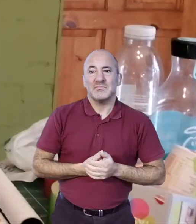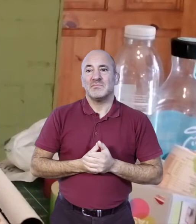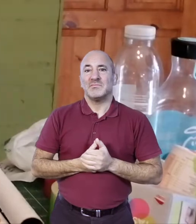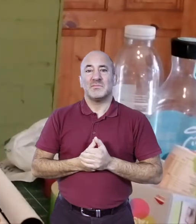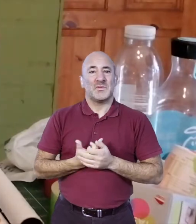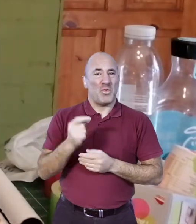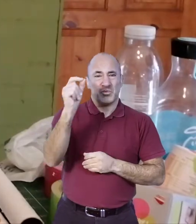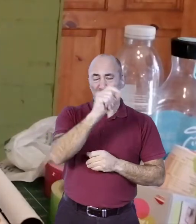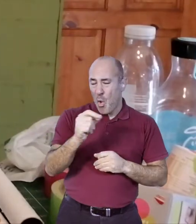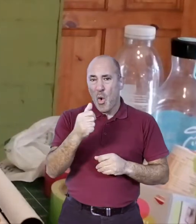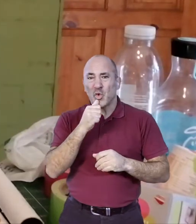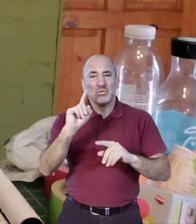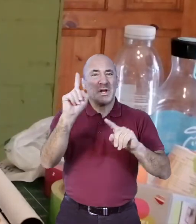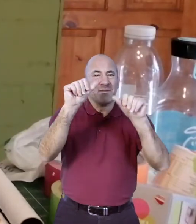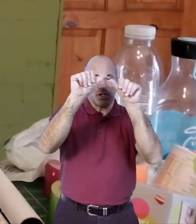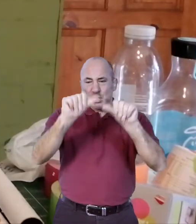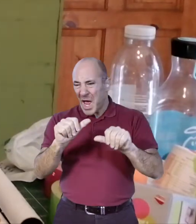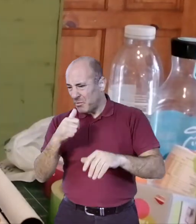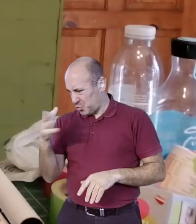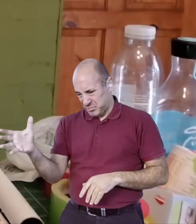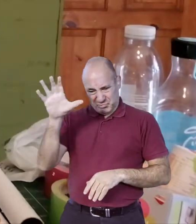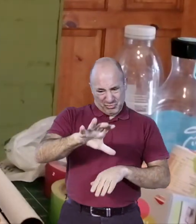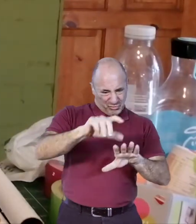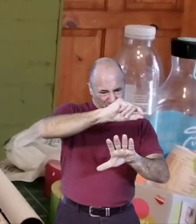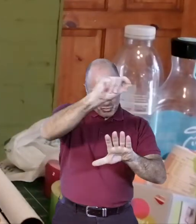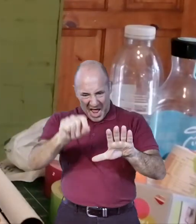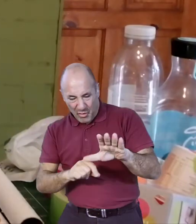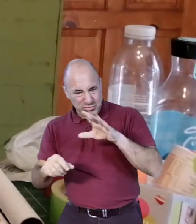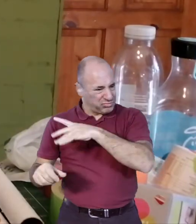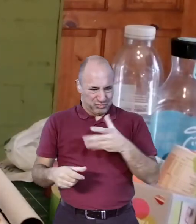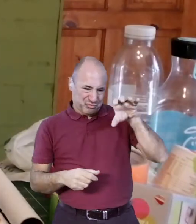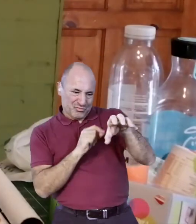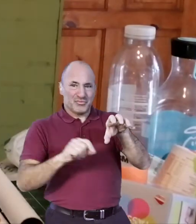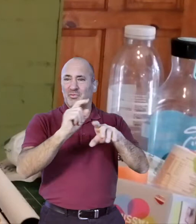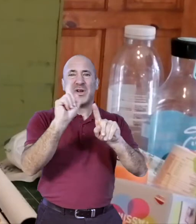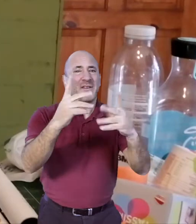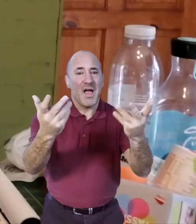Or you could draw around anything which helps you get the shape that you want.